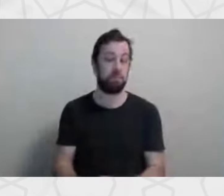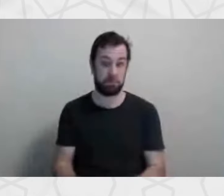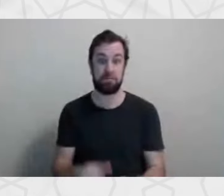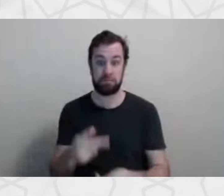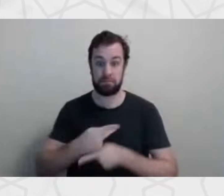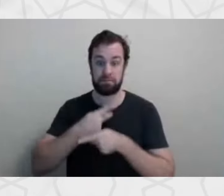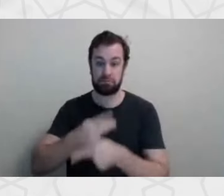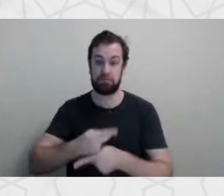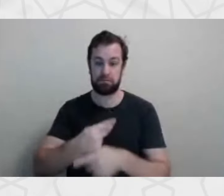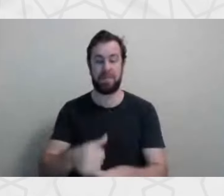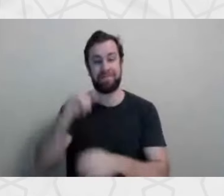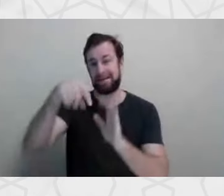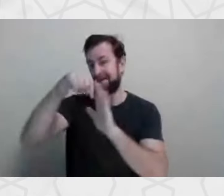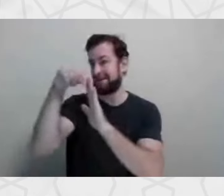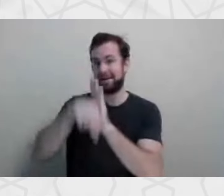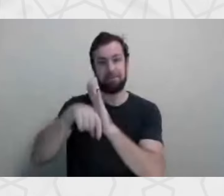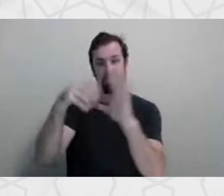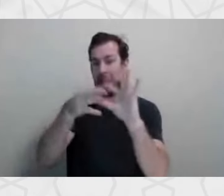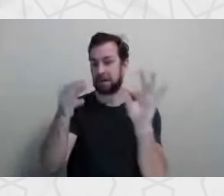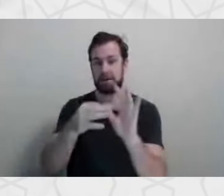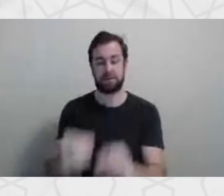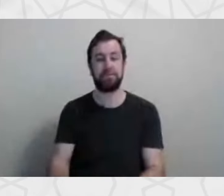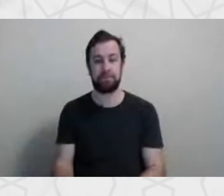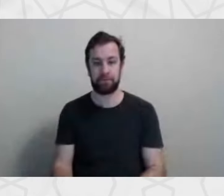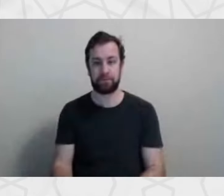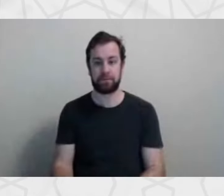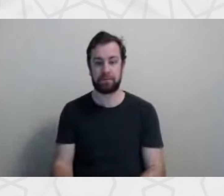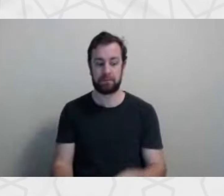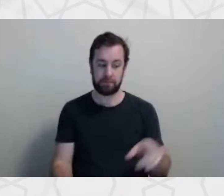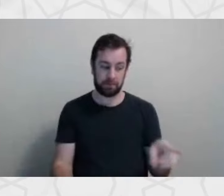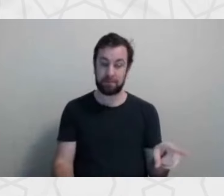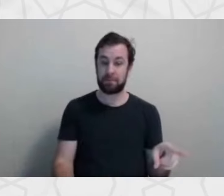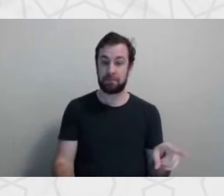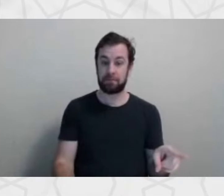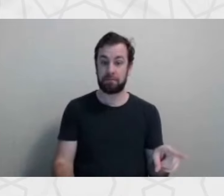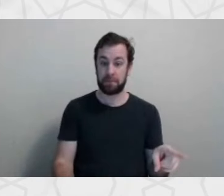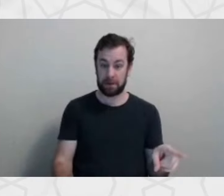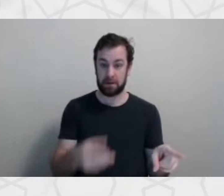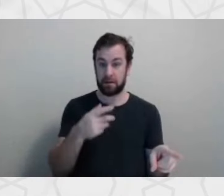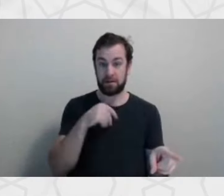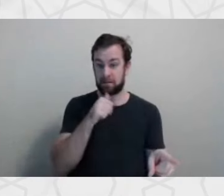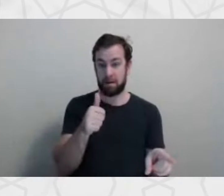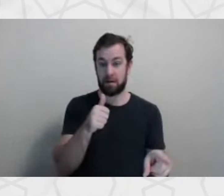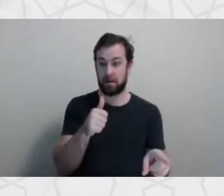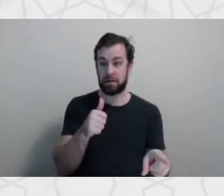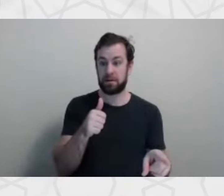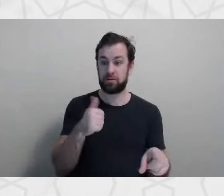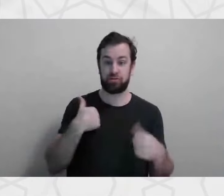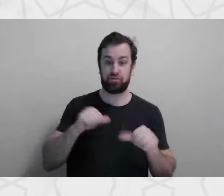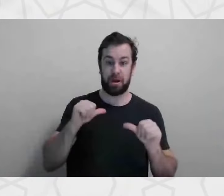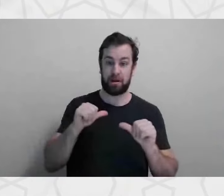message. He has given up. He's not going to stop our kalima.